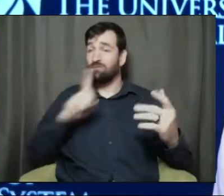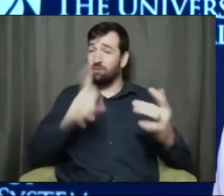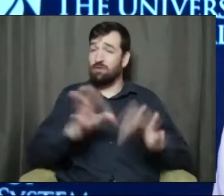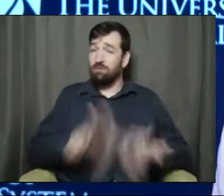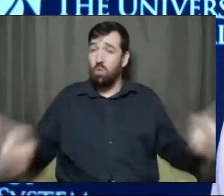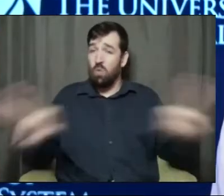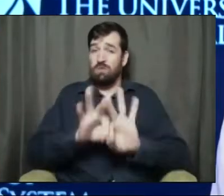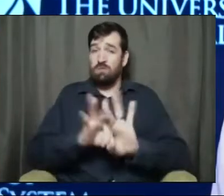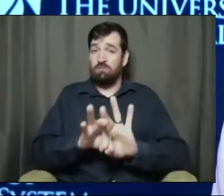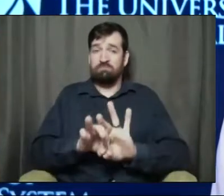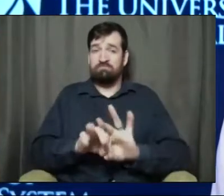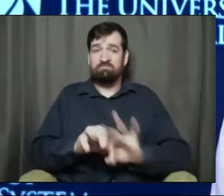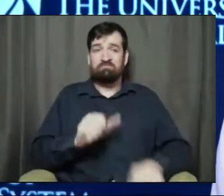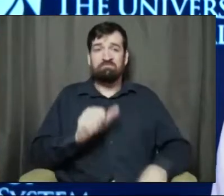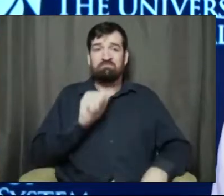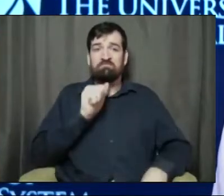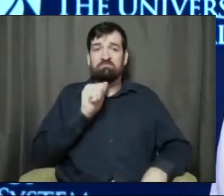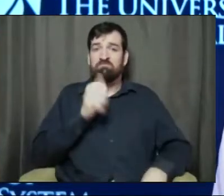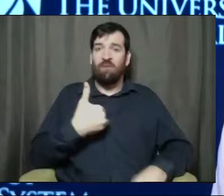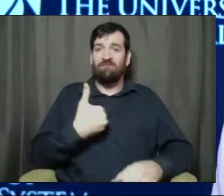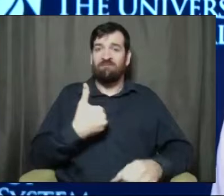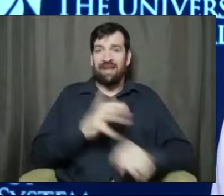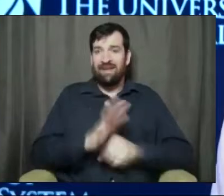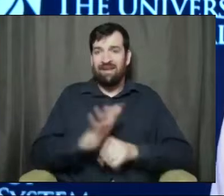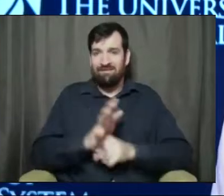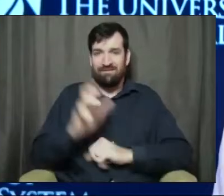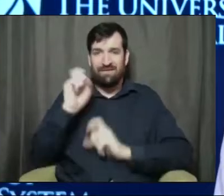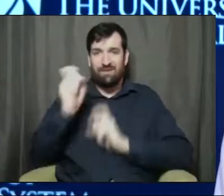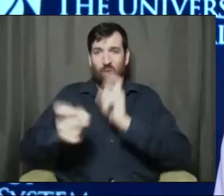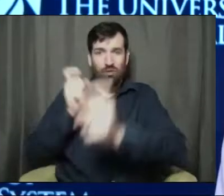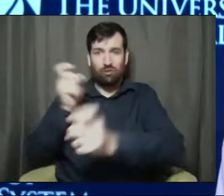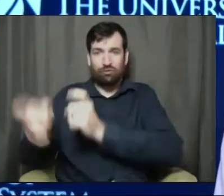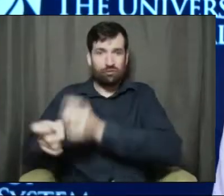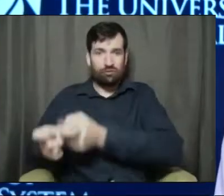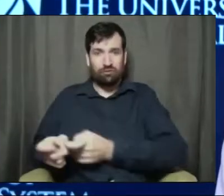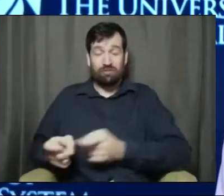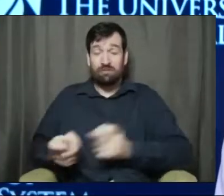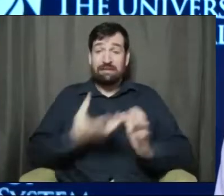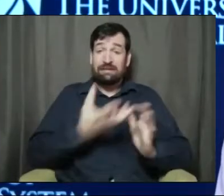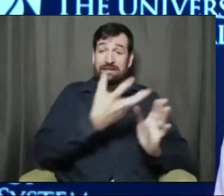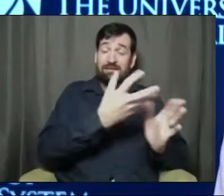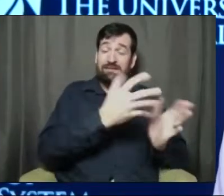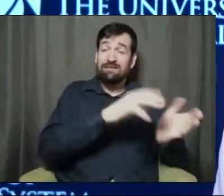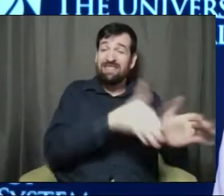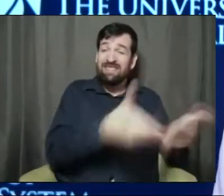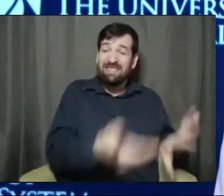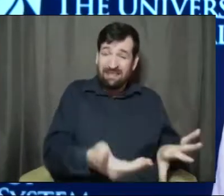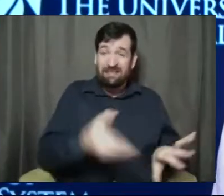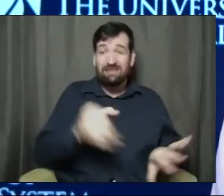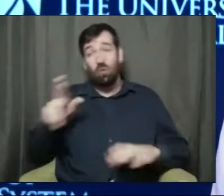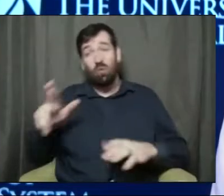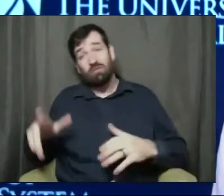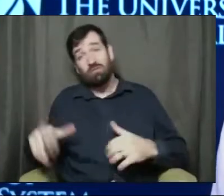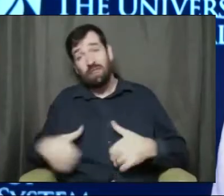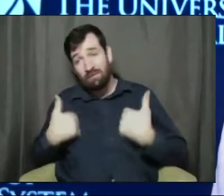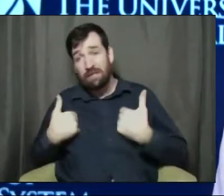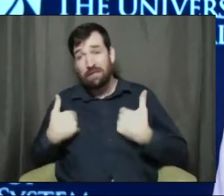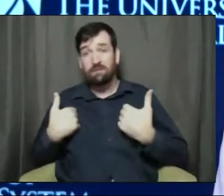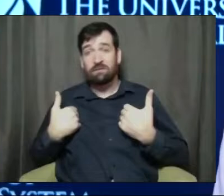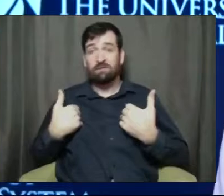have enough donors out there, deceased donors or living donors, for the amount of people we have on the wait list. People are dying on the wait